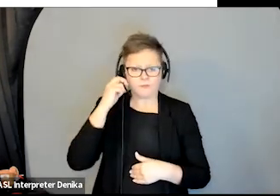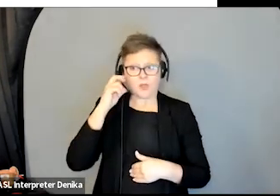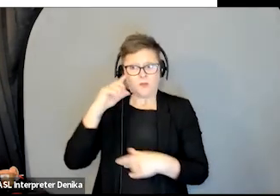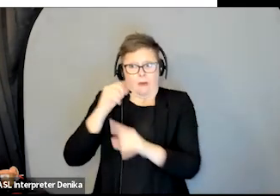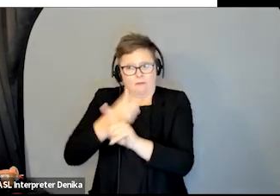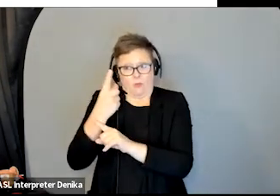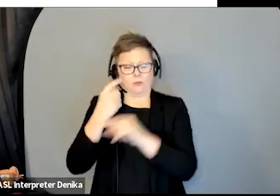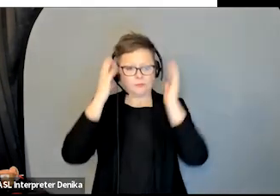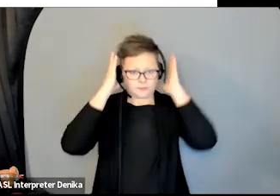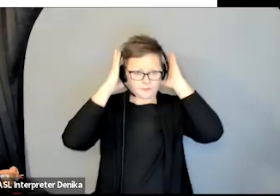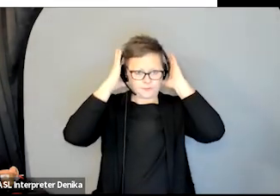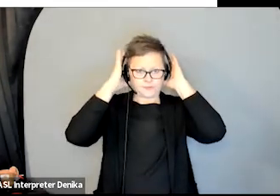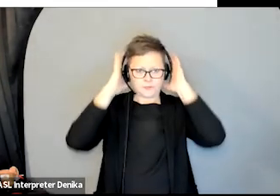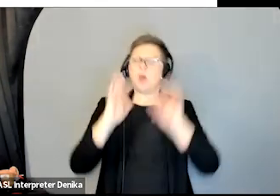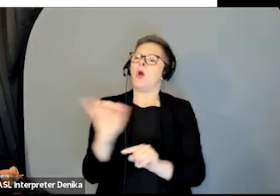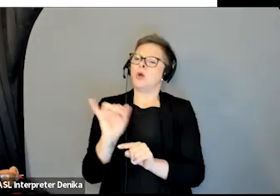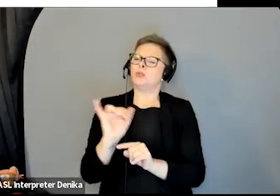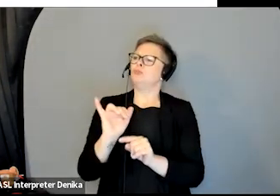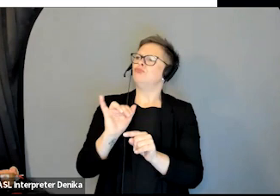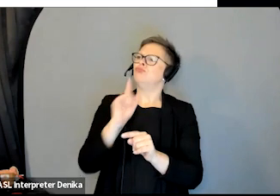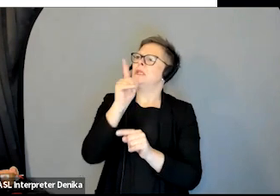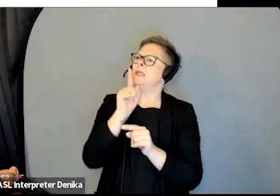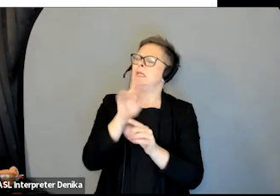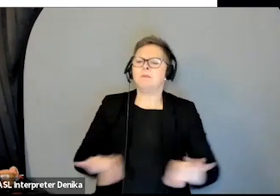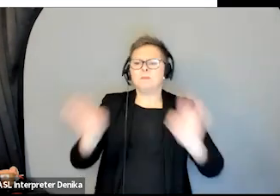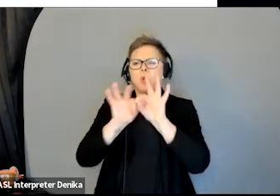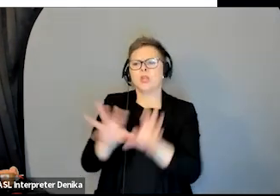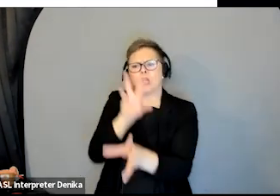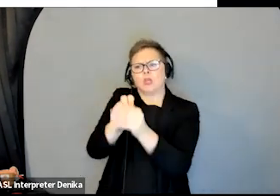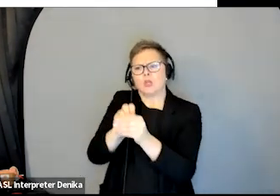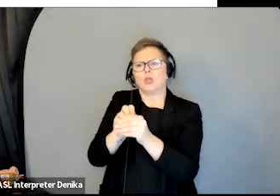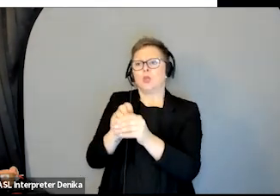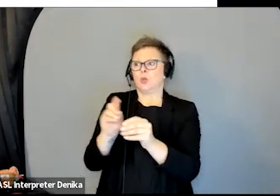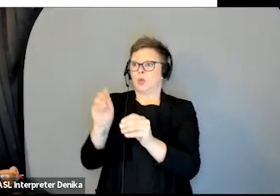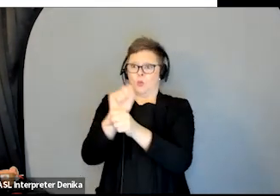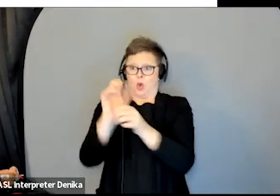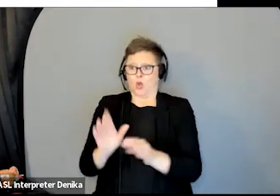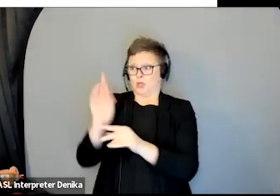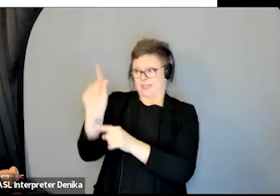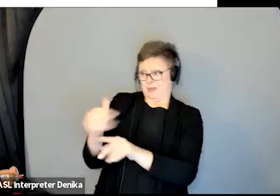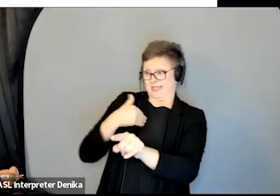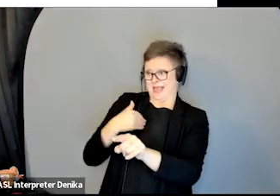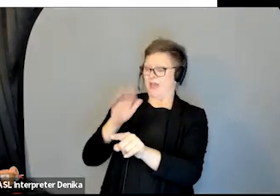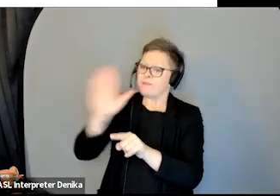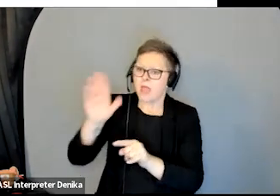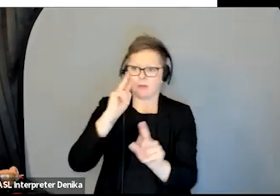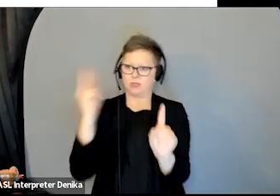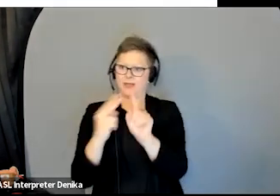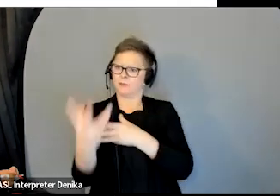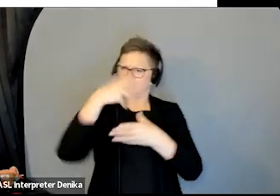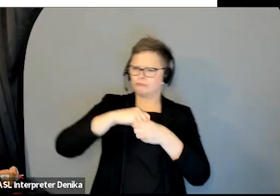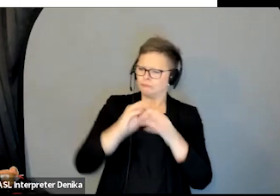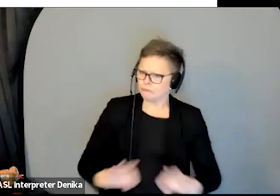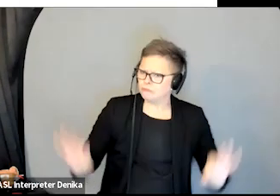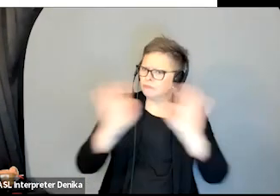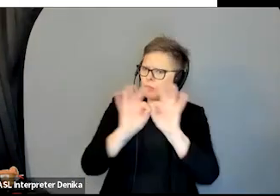Another key subtheme was the importance of including the perspectives and experiences of workers with disabilities. So one study observed that current discussions about